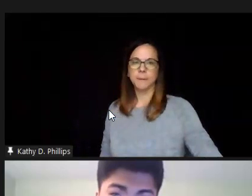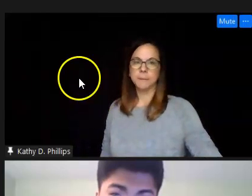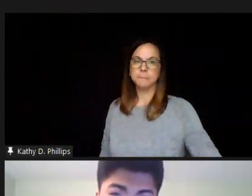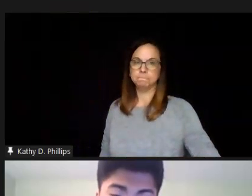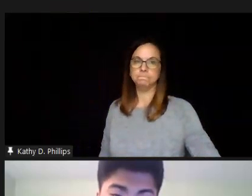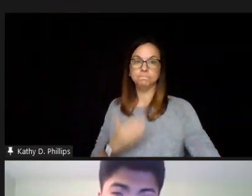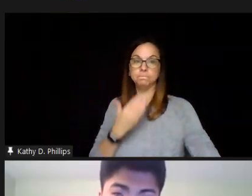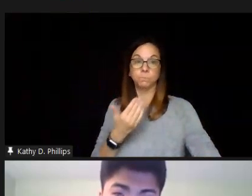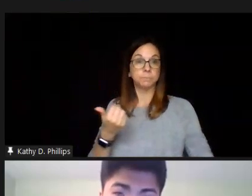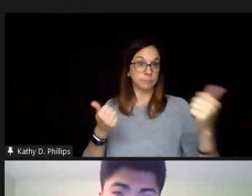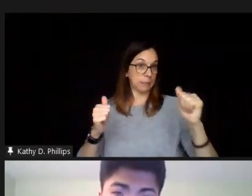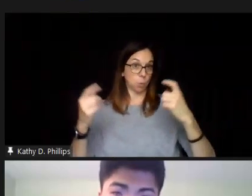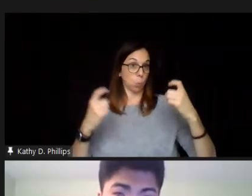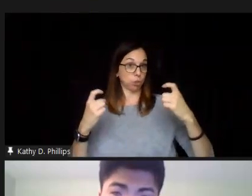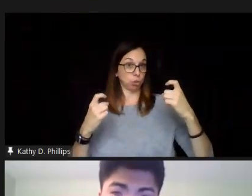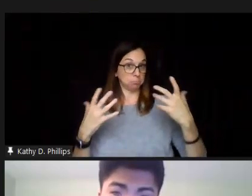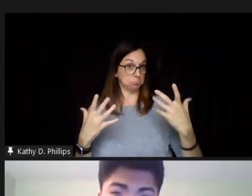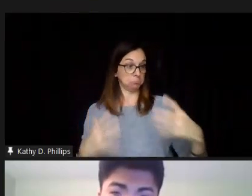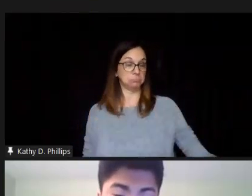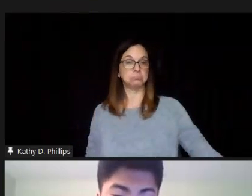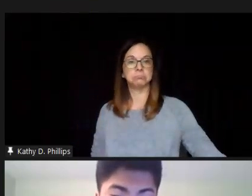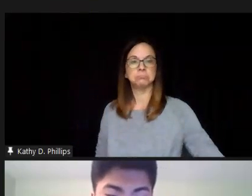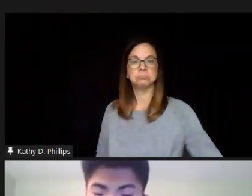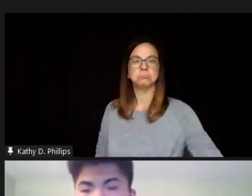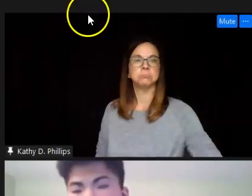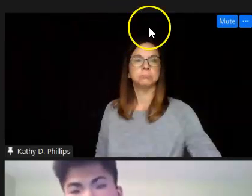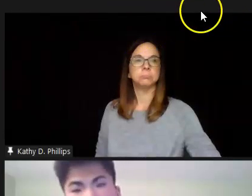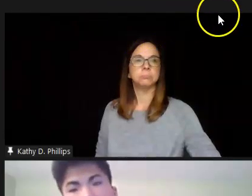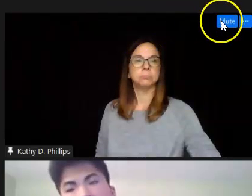Okay, good. Any questions on those images?